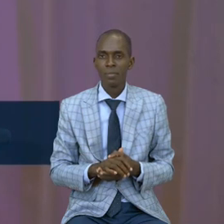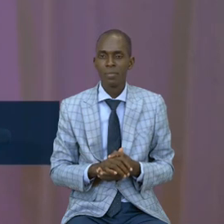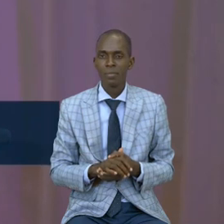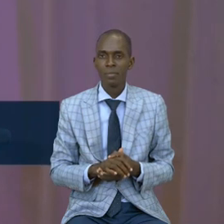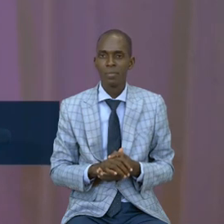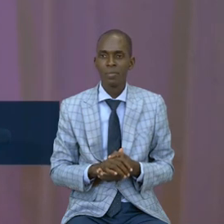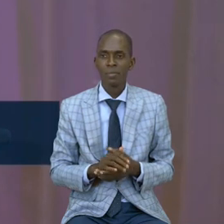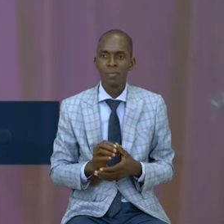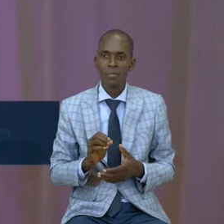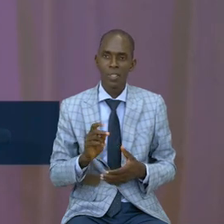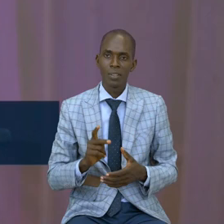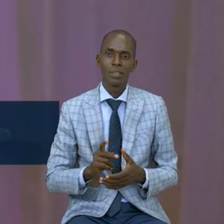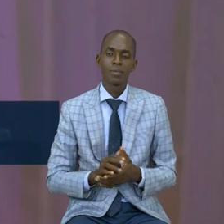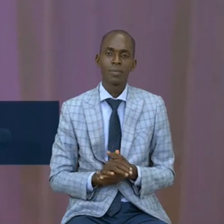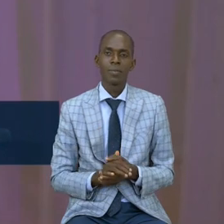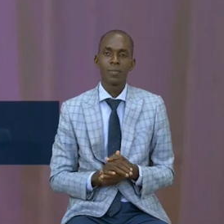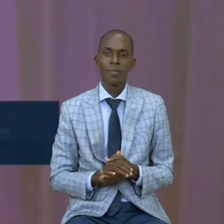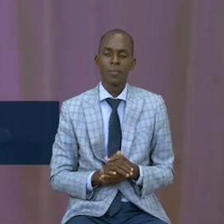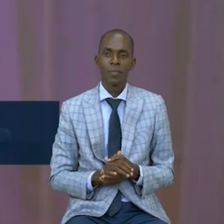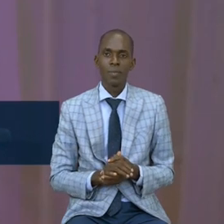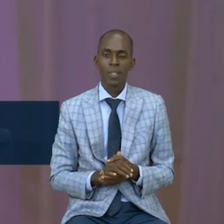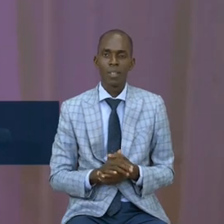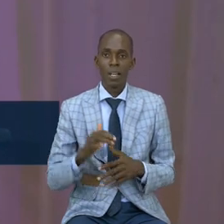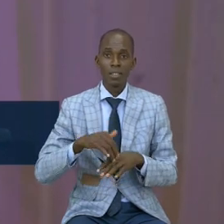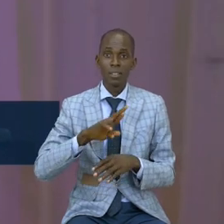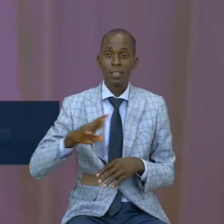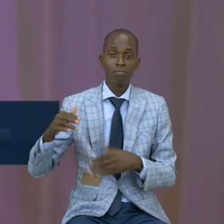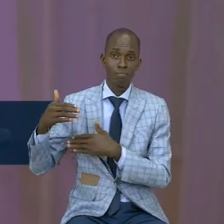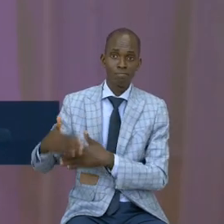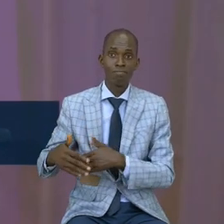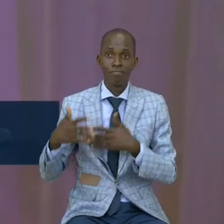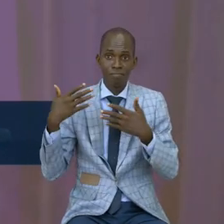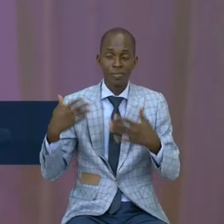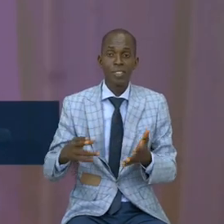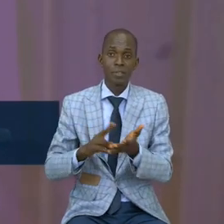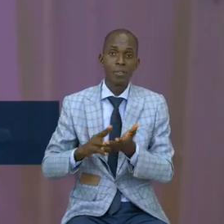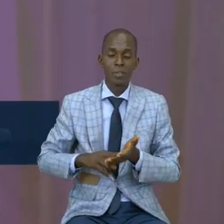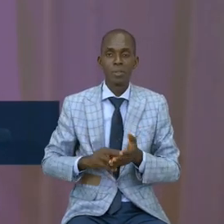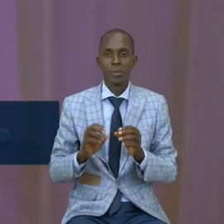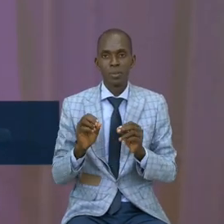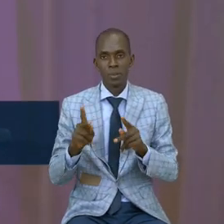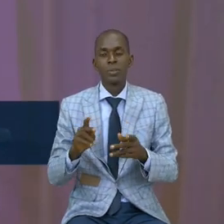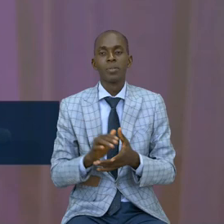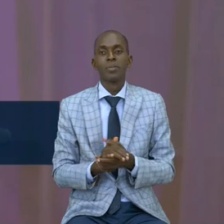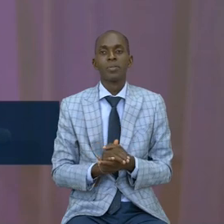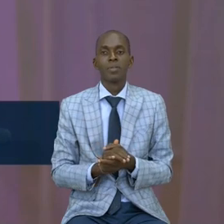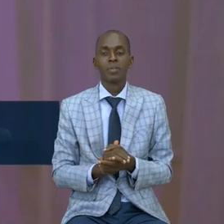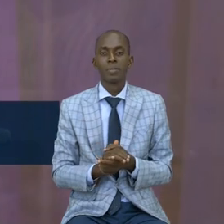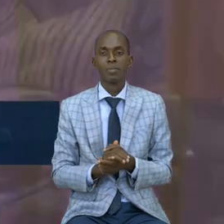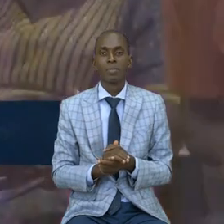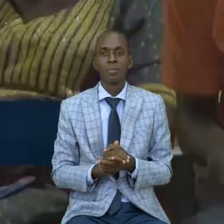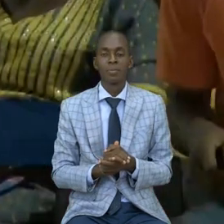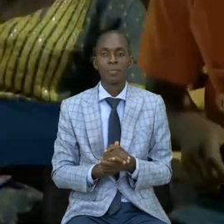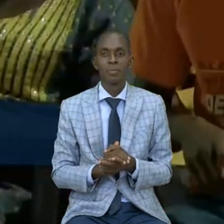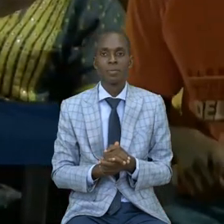Okay, I can see the flag at my right hand side. This at the center, I'm yet to see the